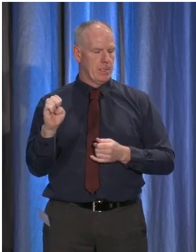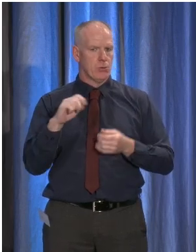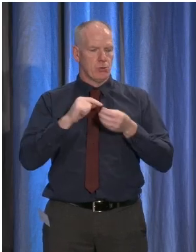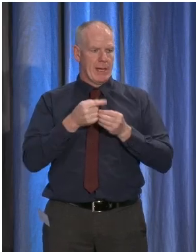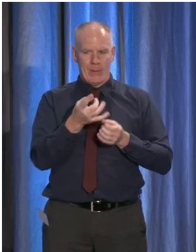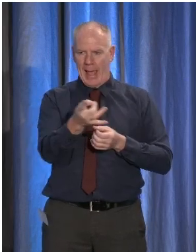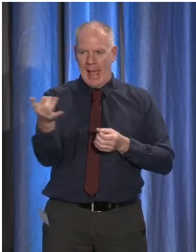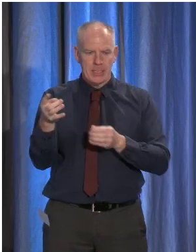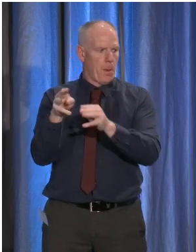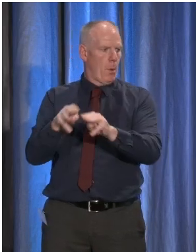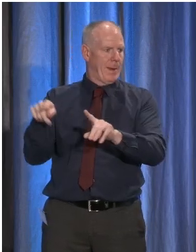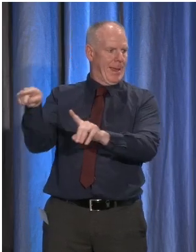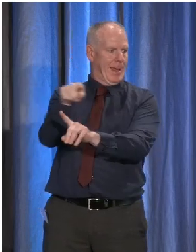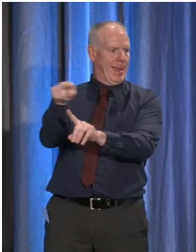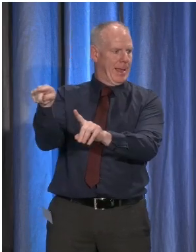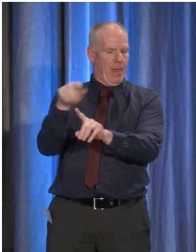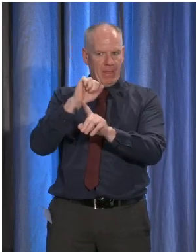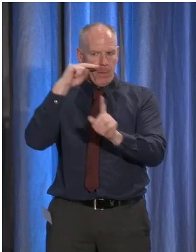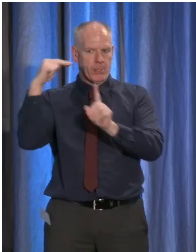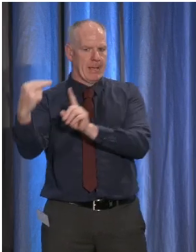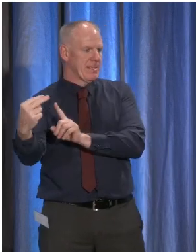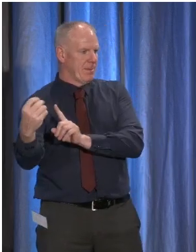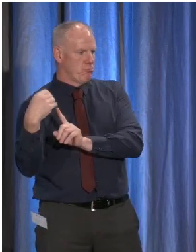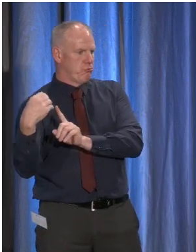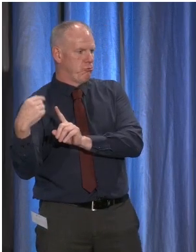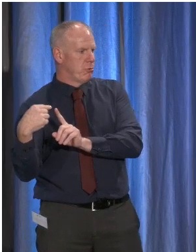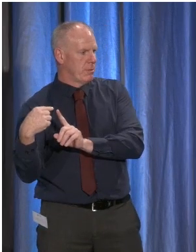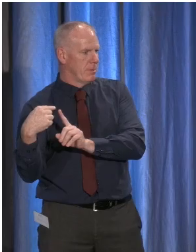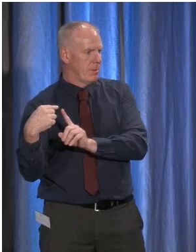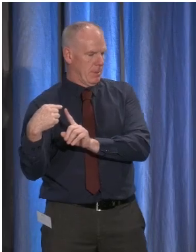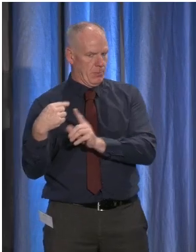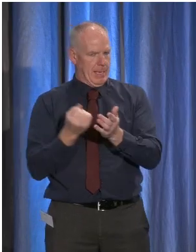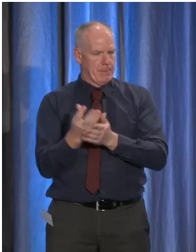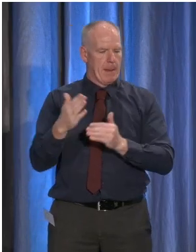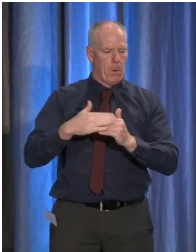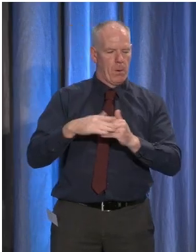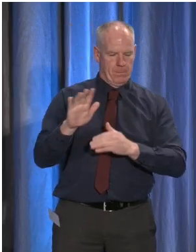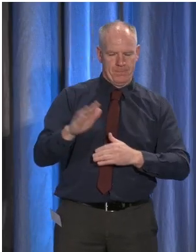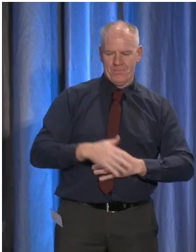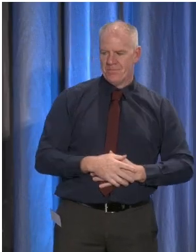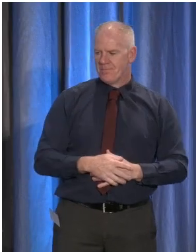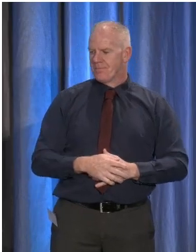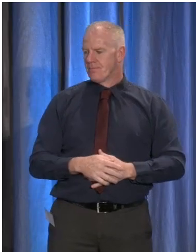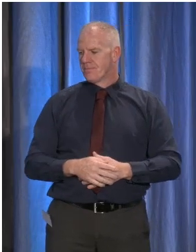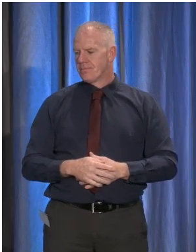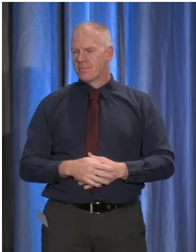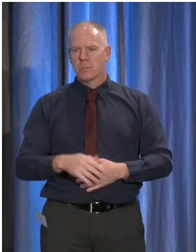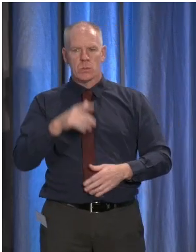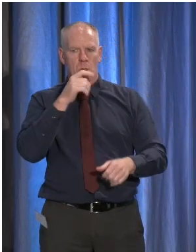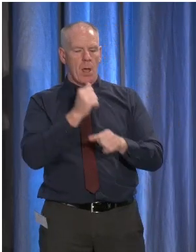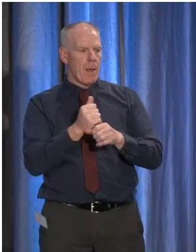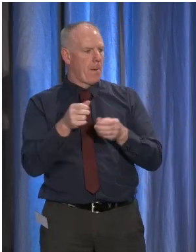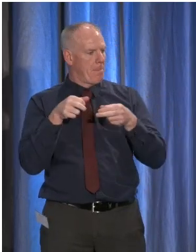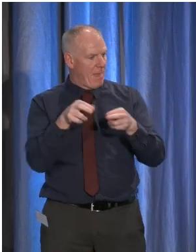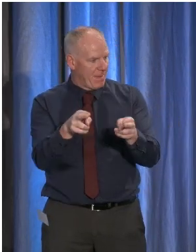to the public for their perception. And I'll explain that a little more in a moment. We'll also talk to you about